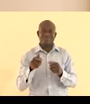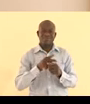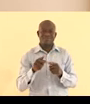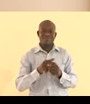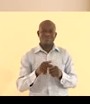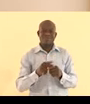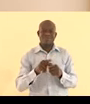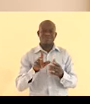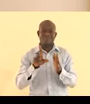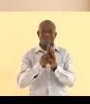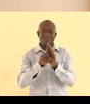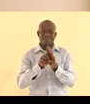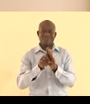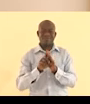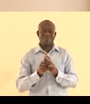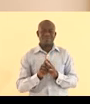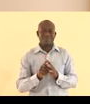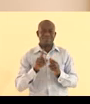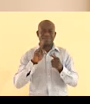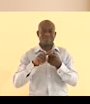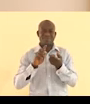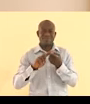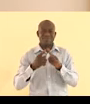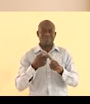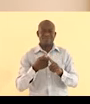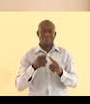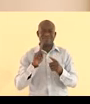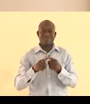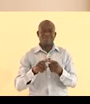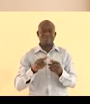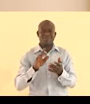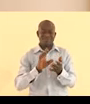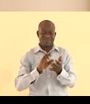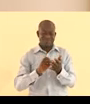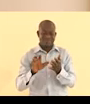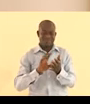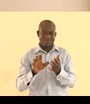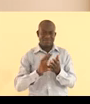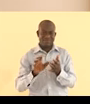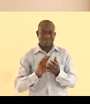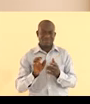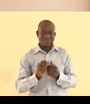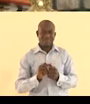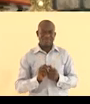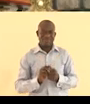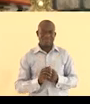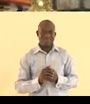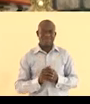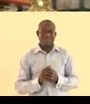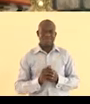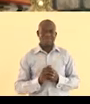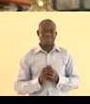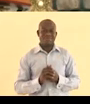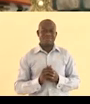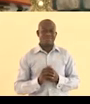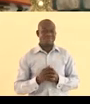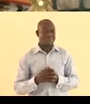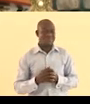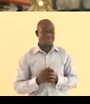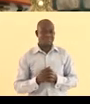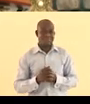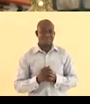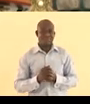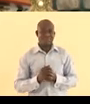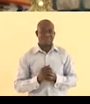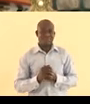takes, a conviction to be firm to those principles, to remain. You mean this thing they call sorting actually happens? It